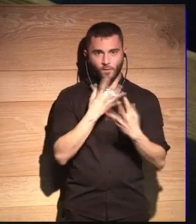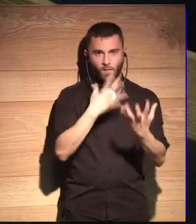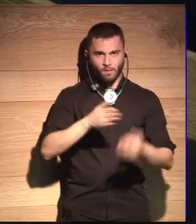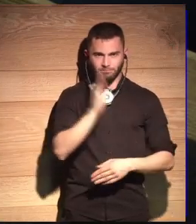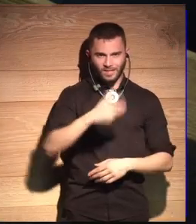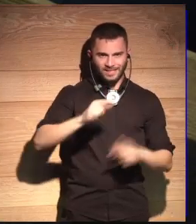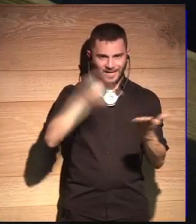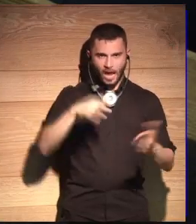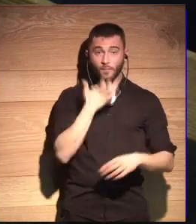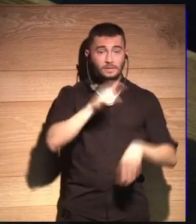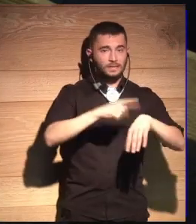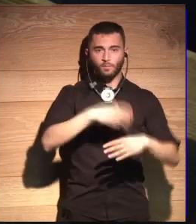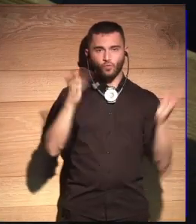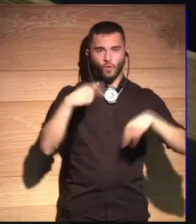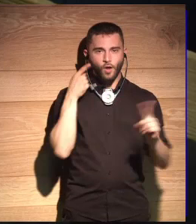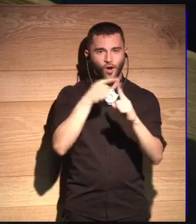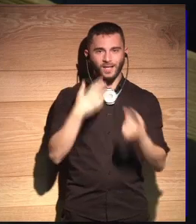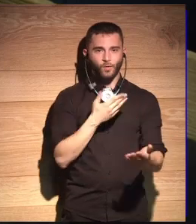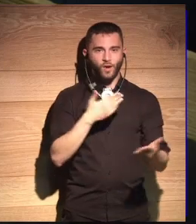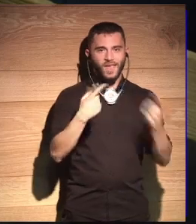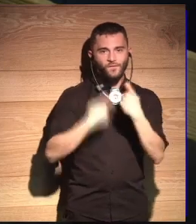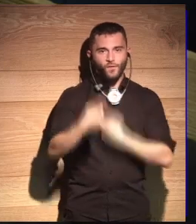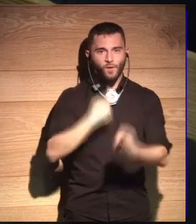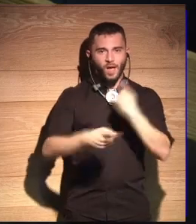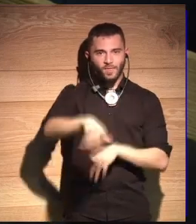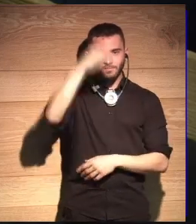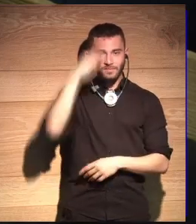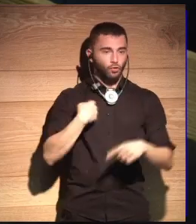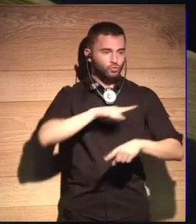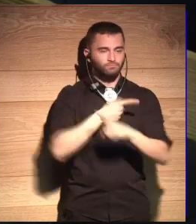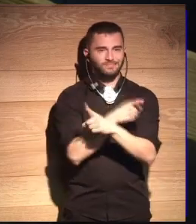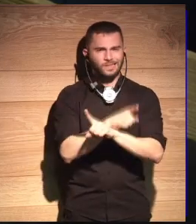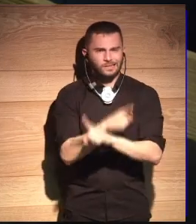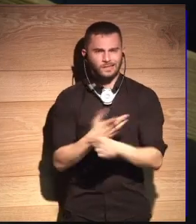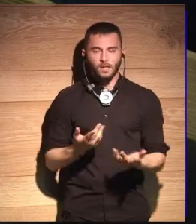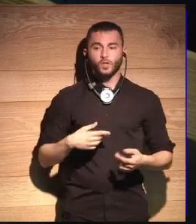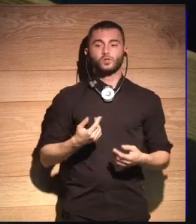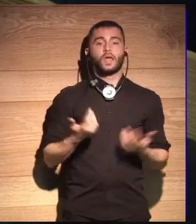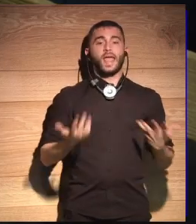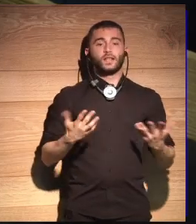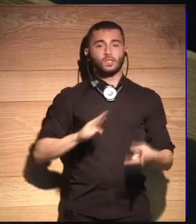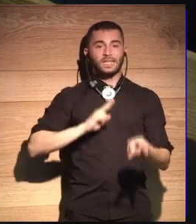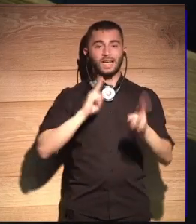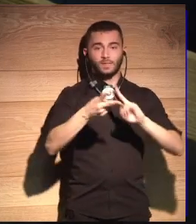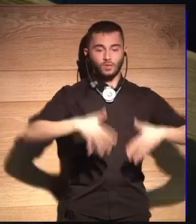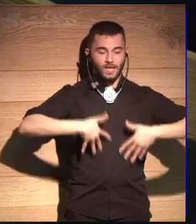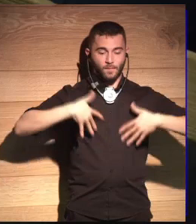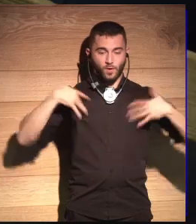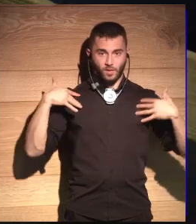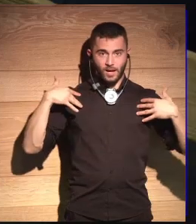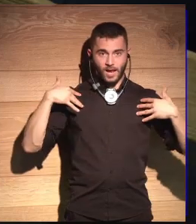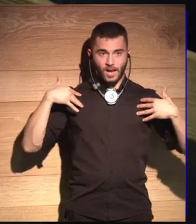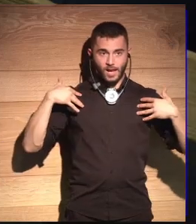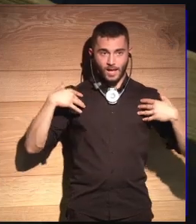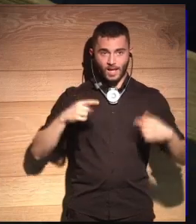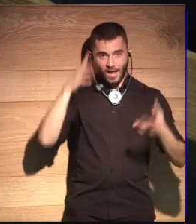very accelerated. There is a bombardment with information, and then we get nervous if we cannot cope with that, and then we have an emotional